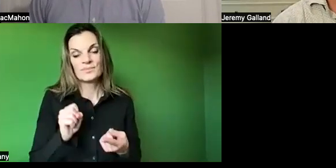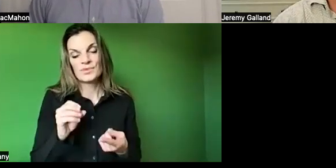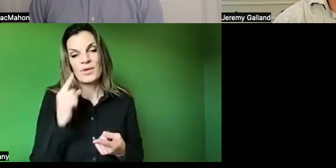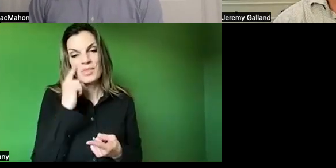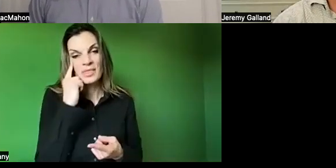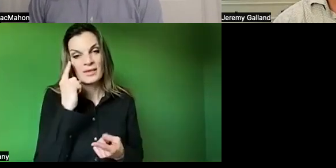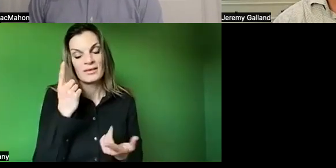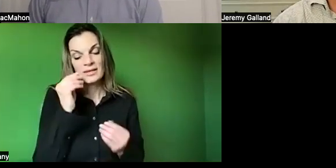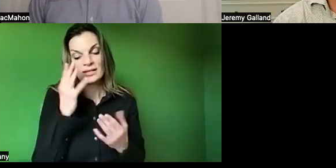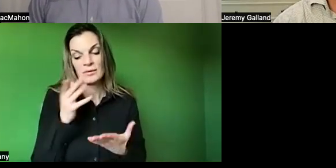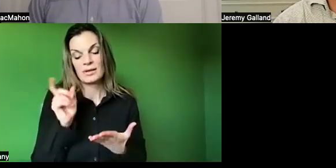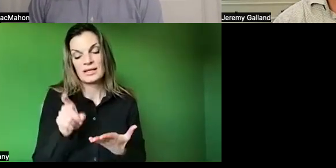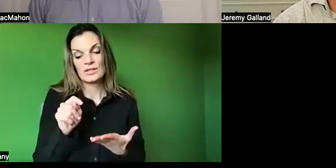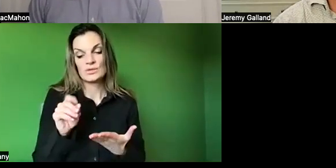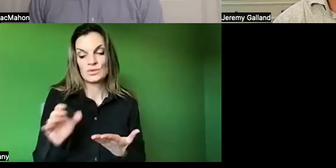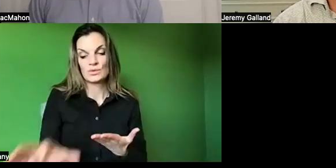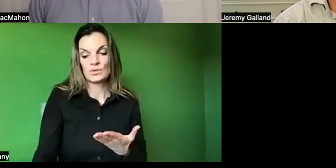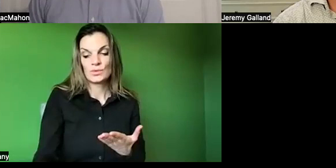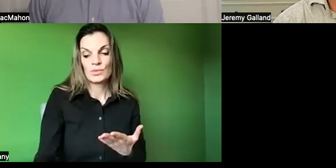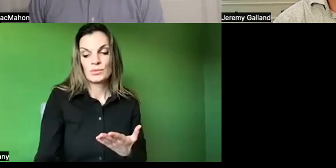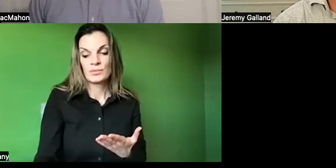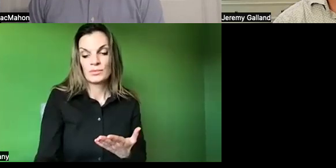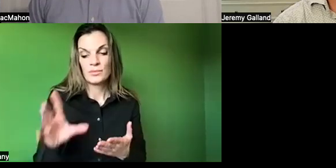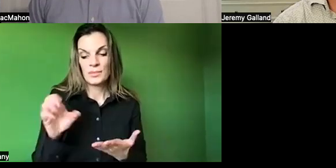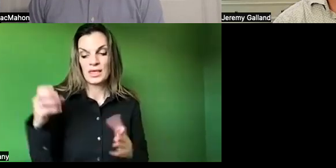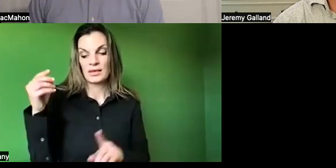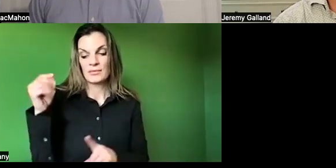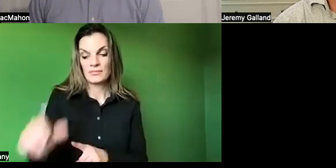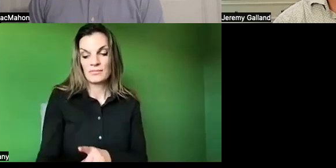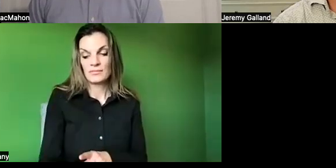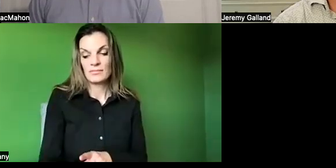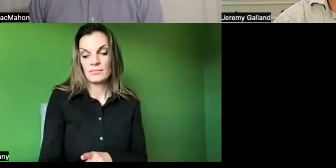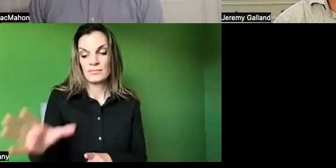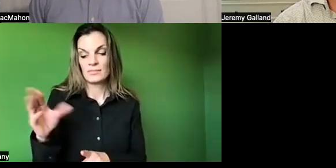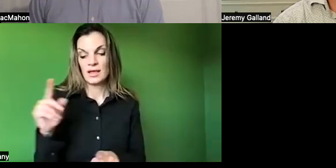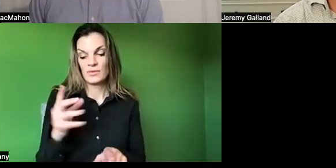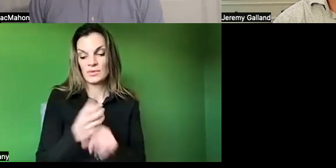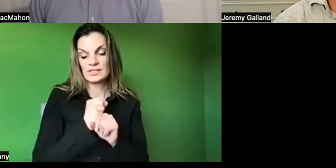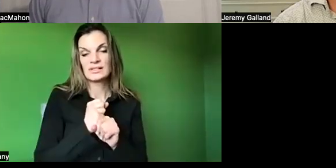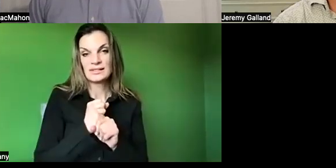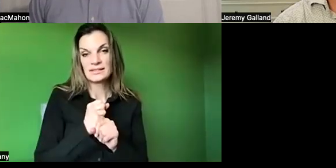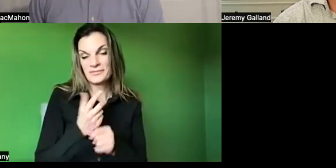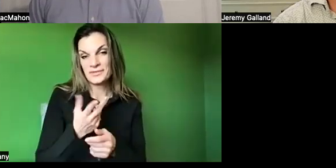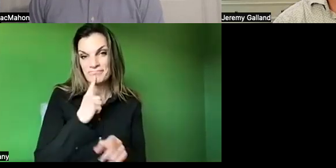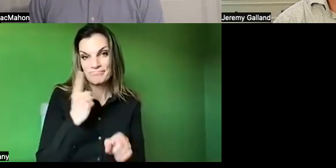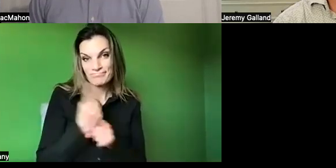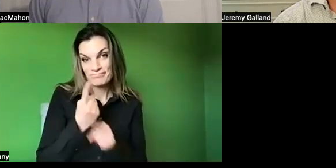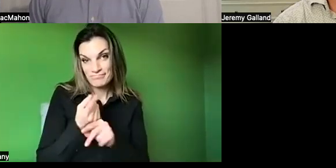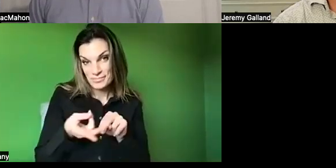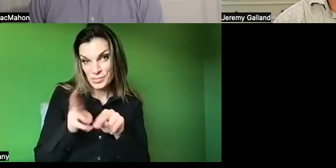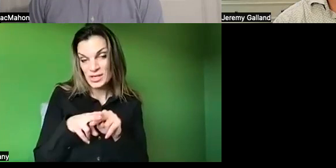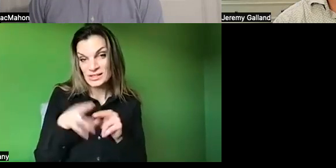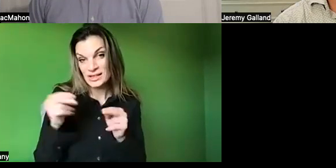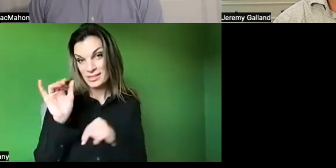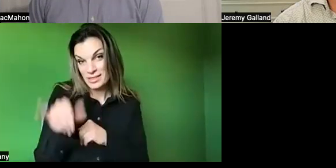teachers need to be adequately compensated for and receive adequate raises, and